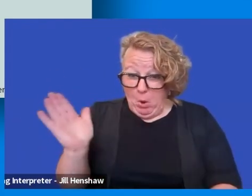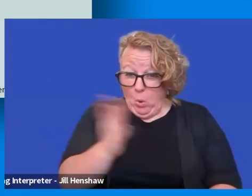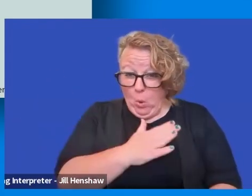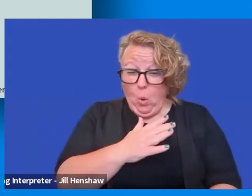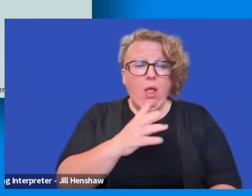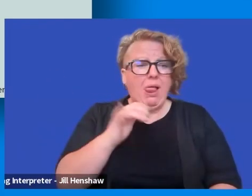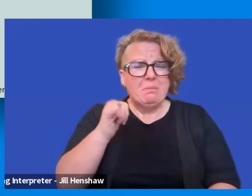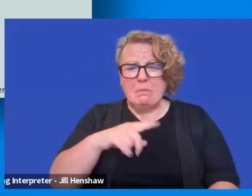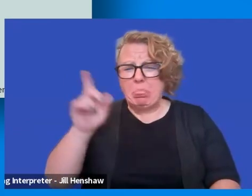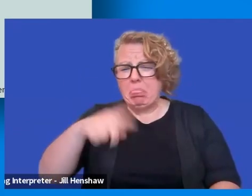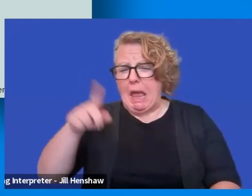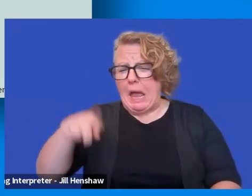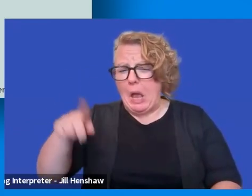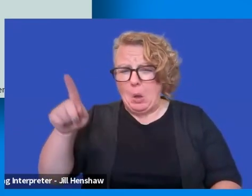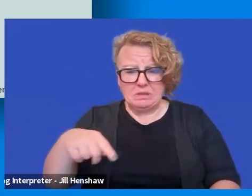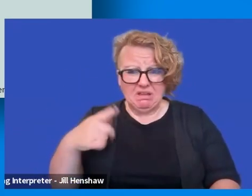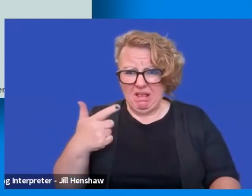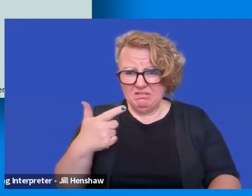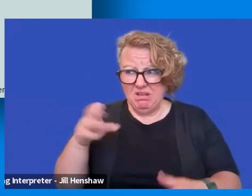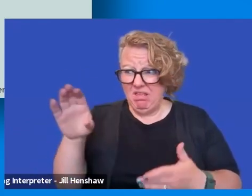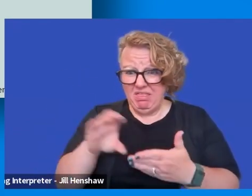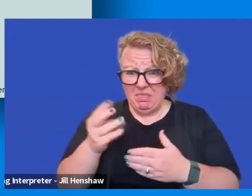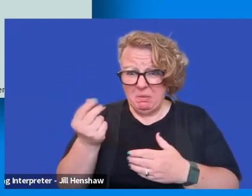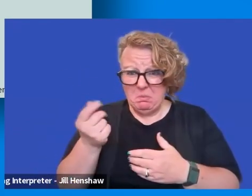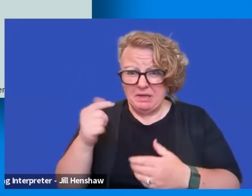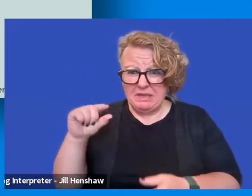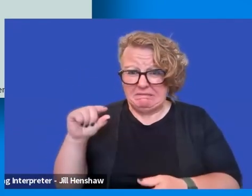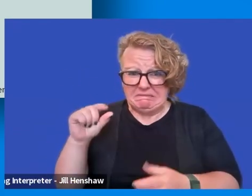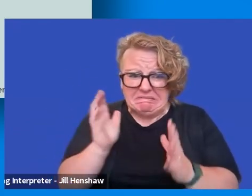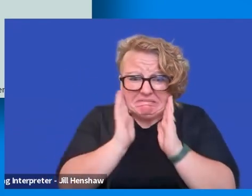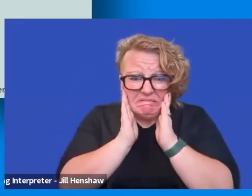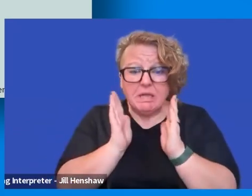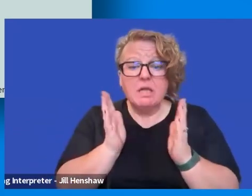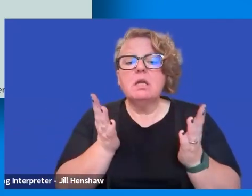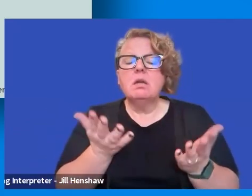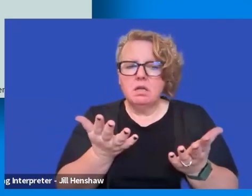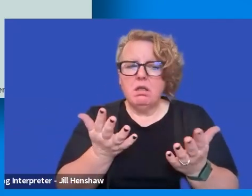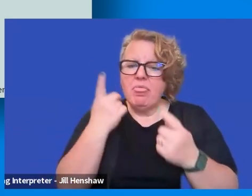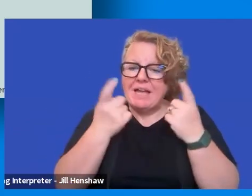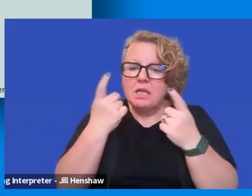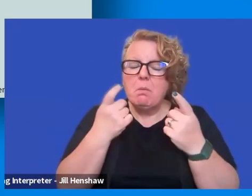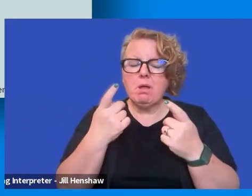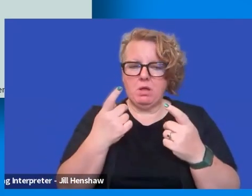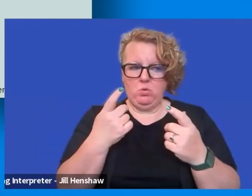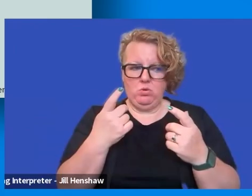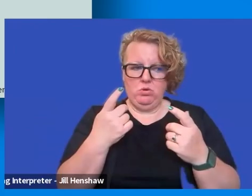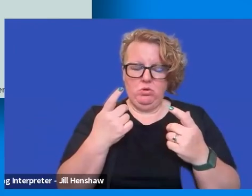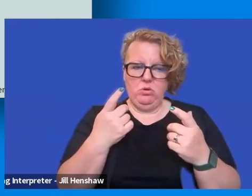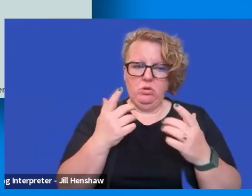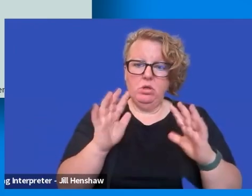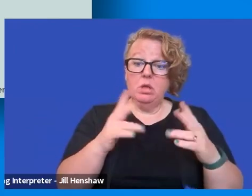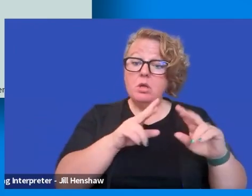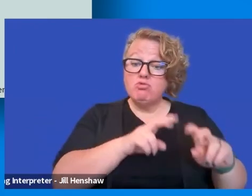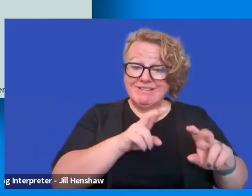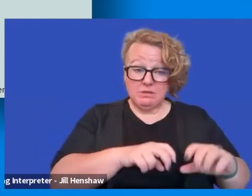of applications for limited funds. That could be very time consuming. But think about the analogies between the